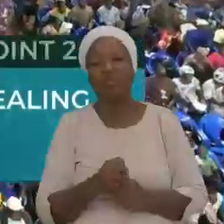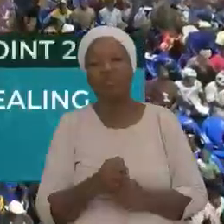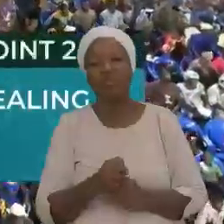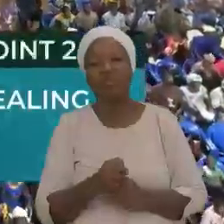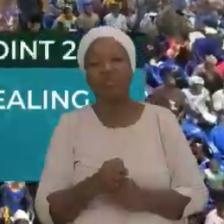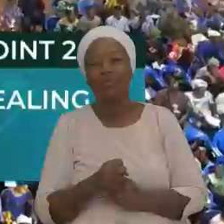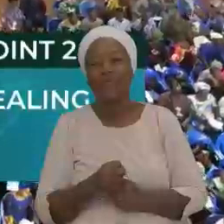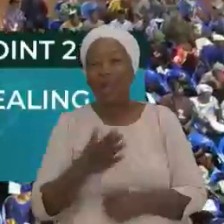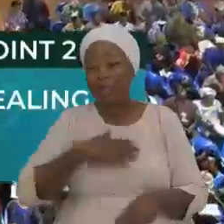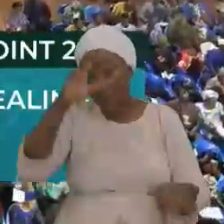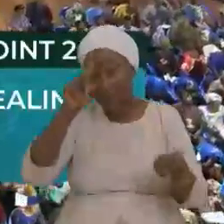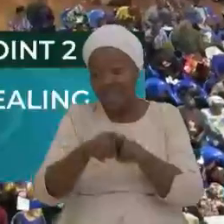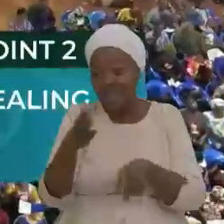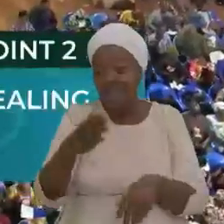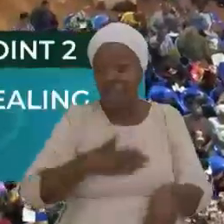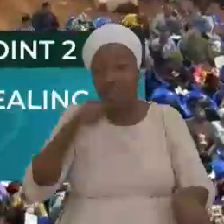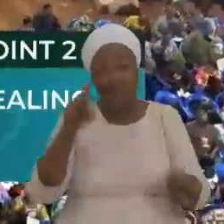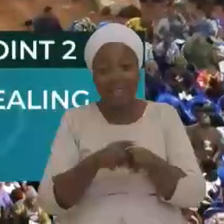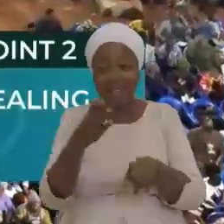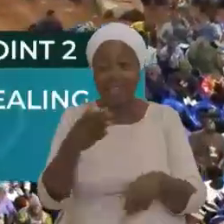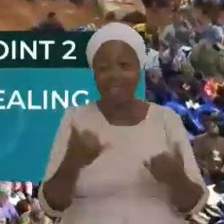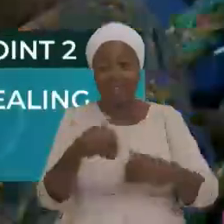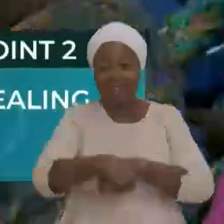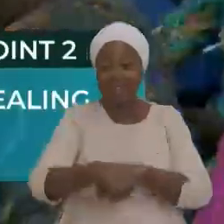My brother there tonight, my sister there tonight,